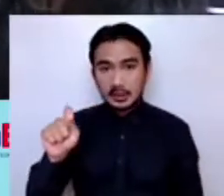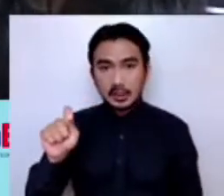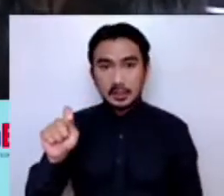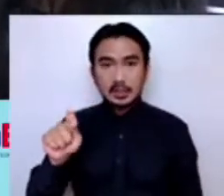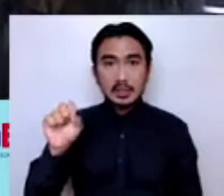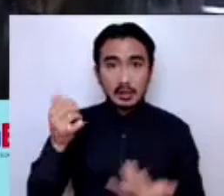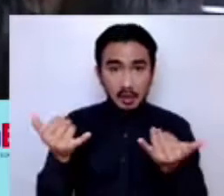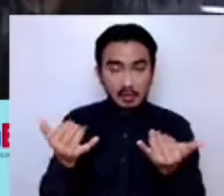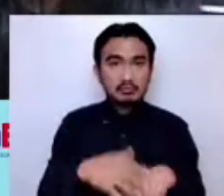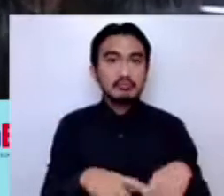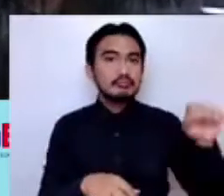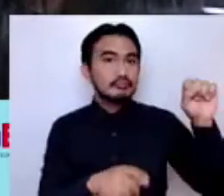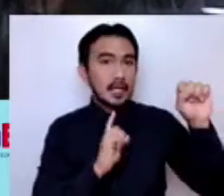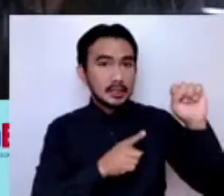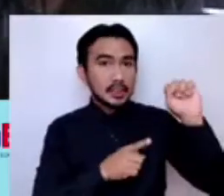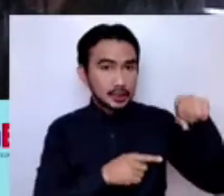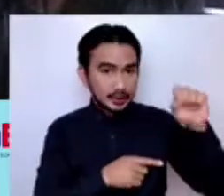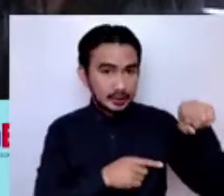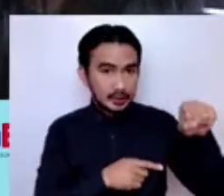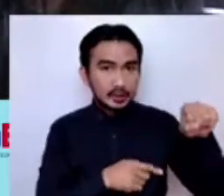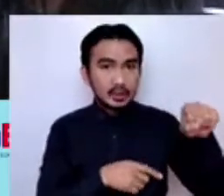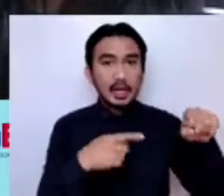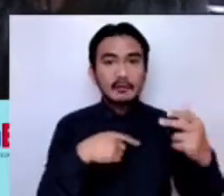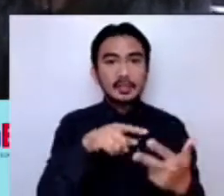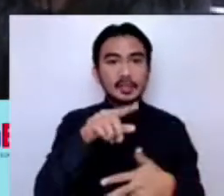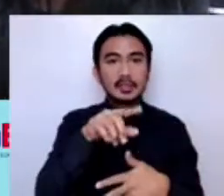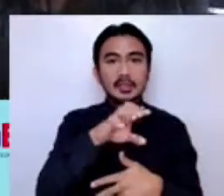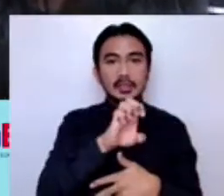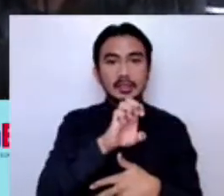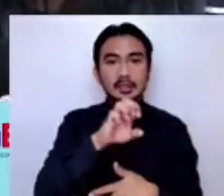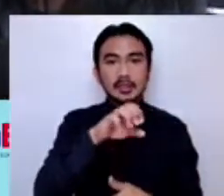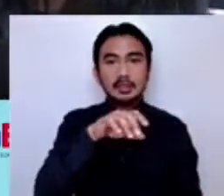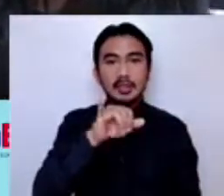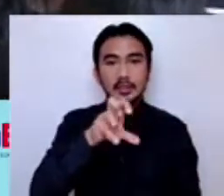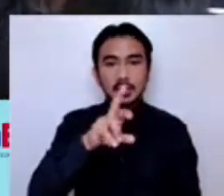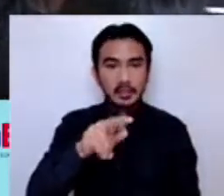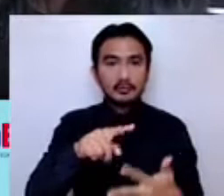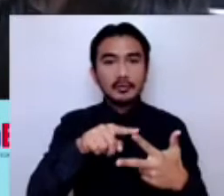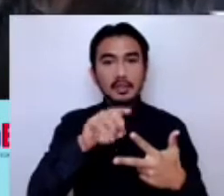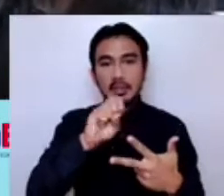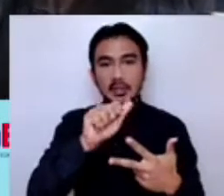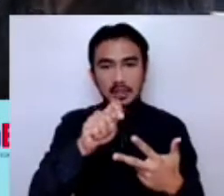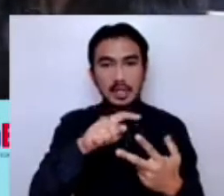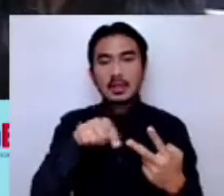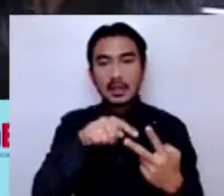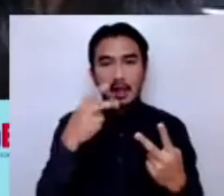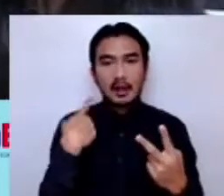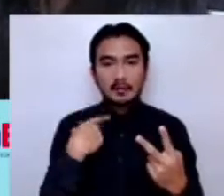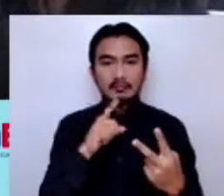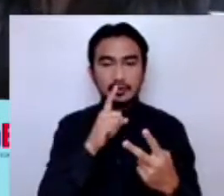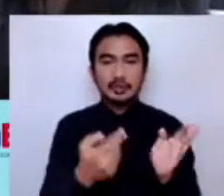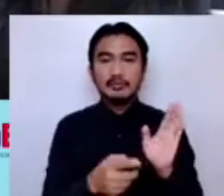An Eipcrf and an ESAT will be released as soon as both tools have been finalized. So currently,